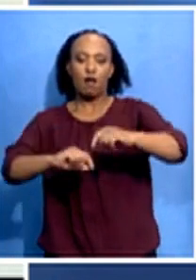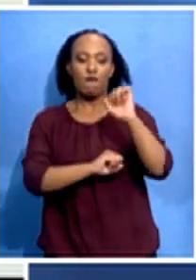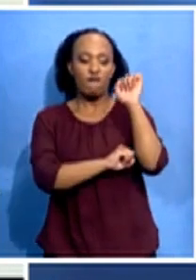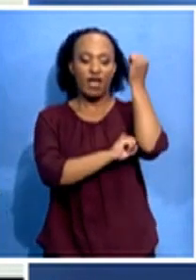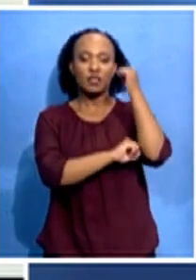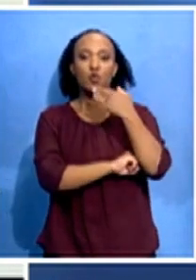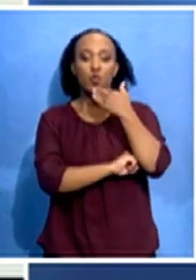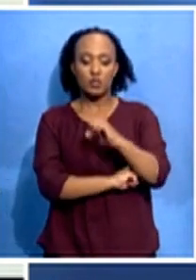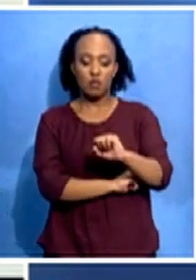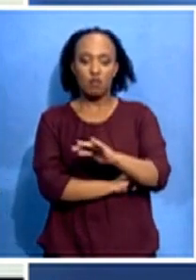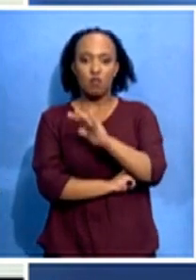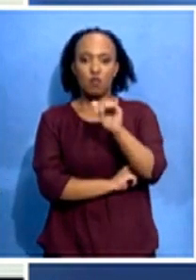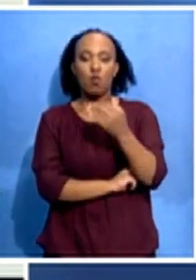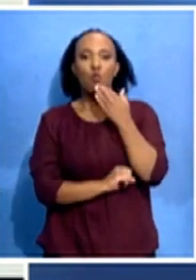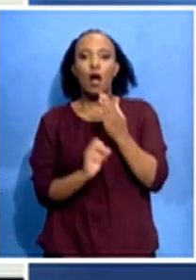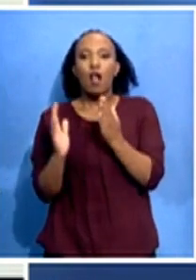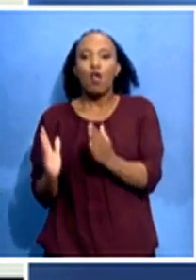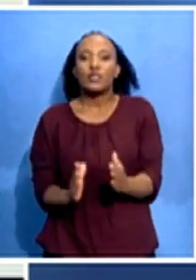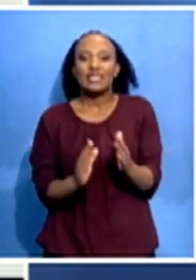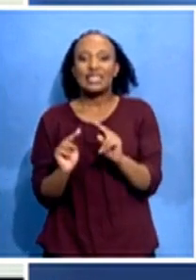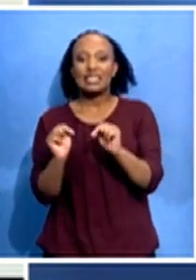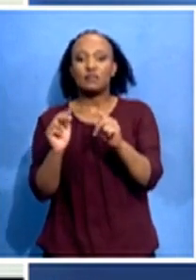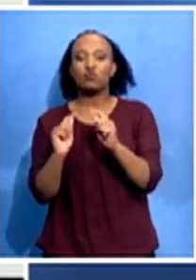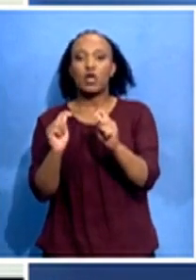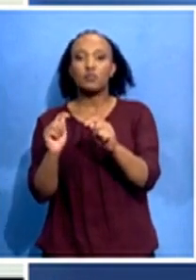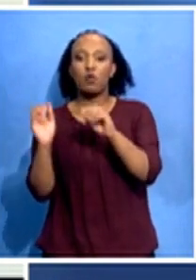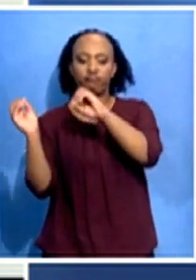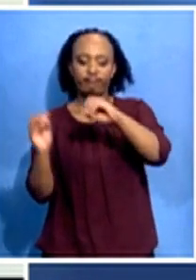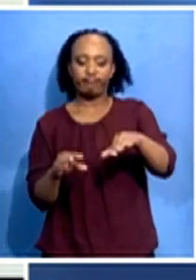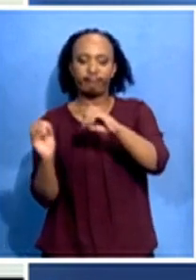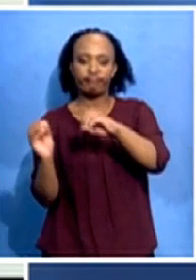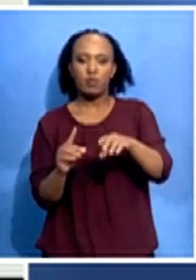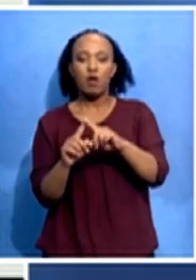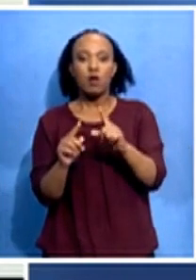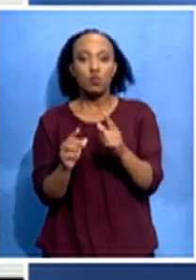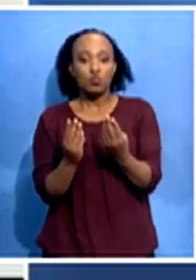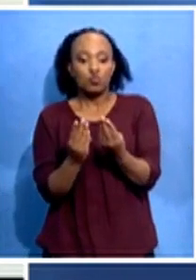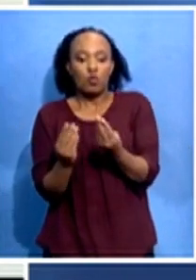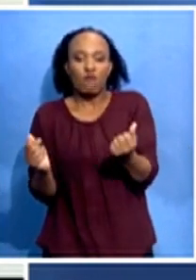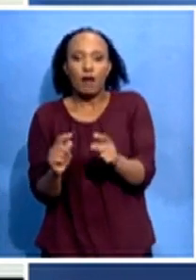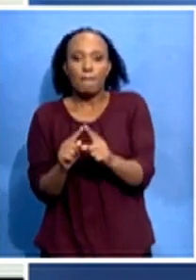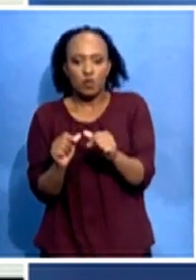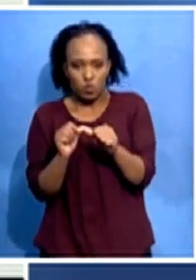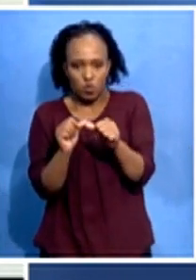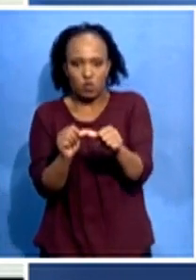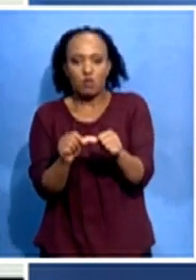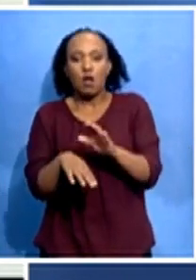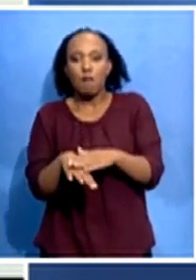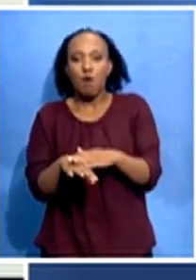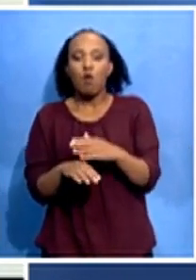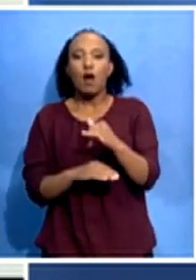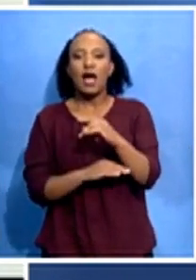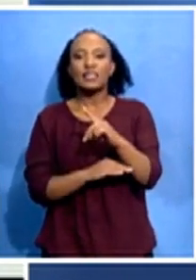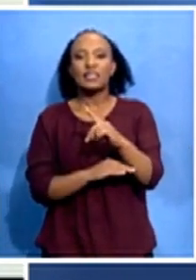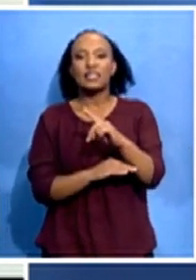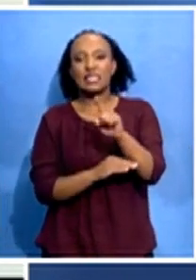need to sort out those logistics costs. And the only way you can do that is continually build great IDZs, like the Kucha port, etc., are a